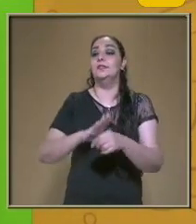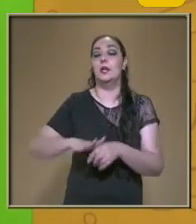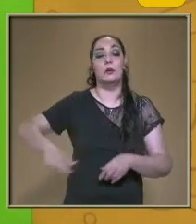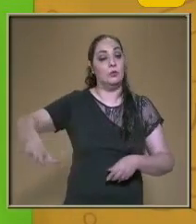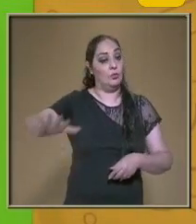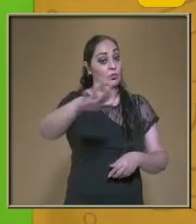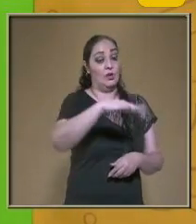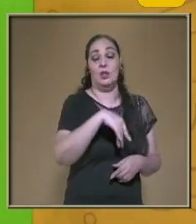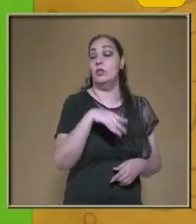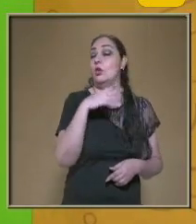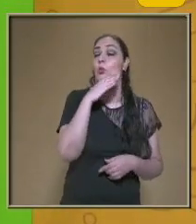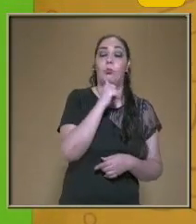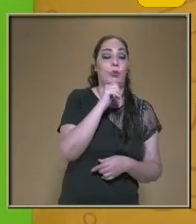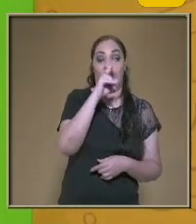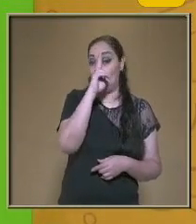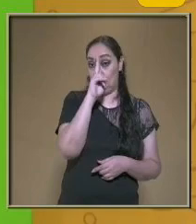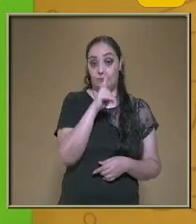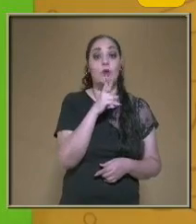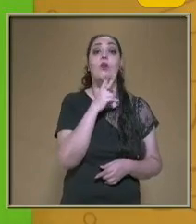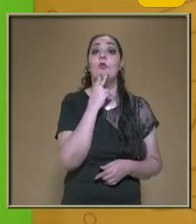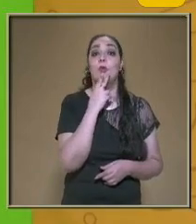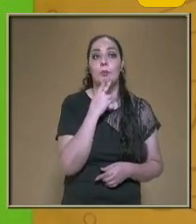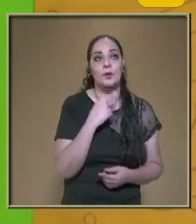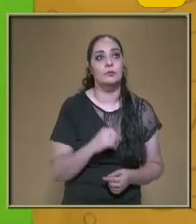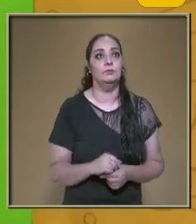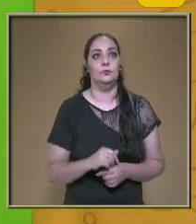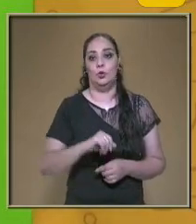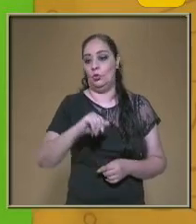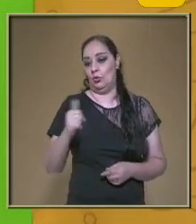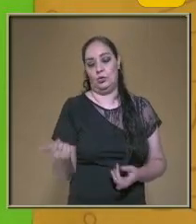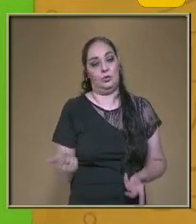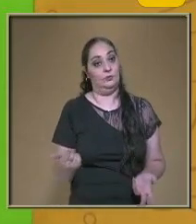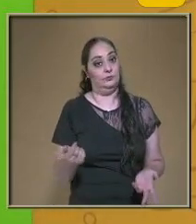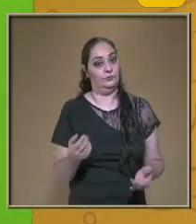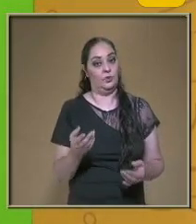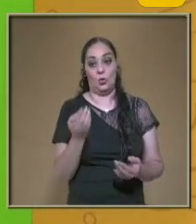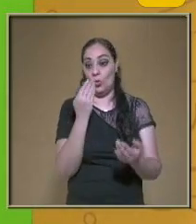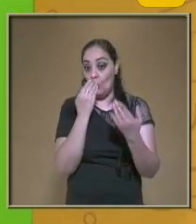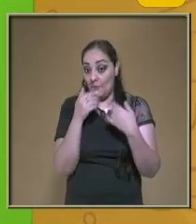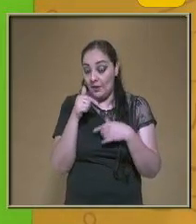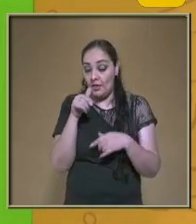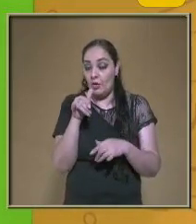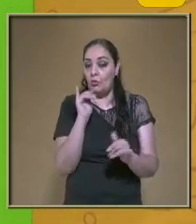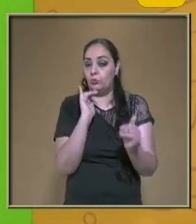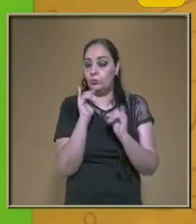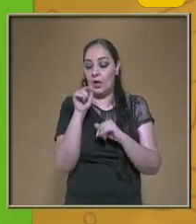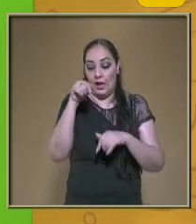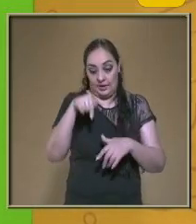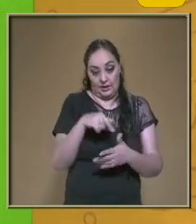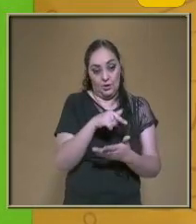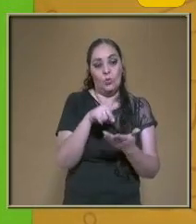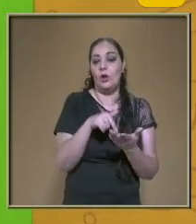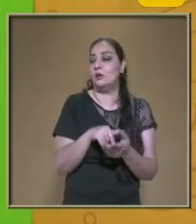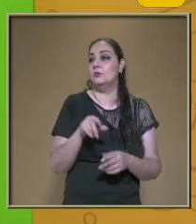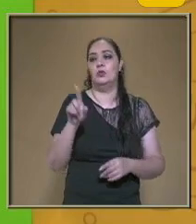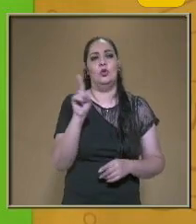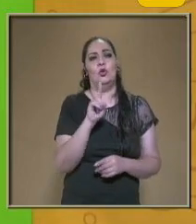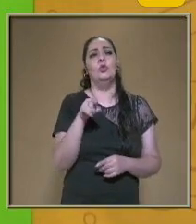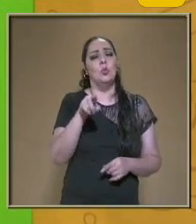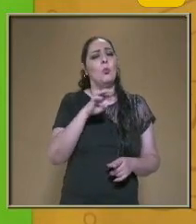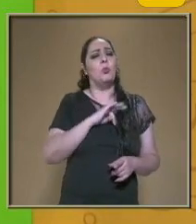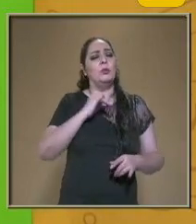to visitors. Then we got no eating or drinking in this area. For example, can you